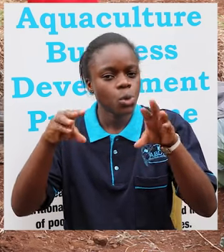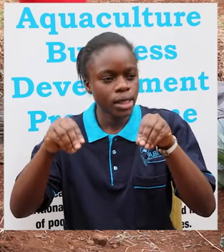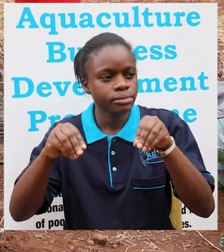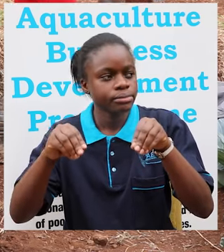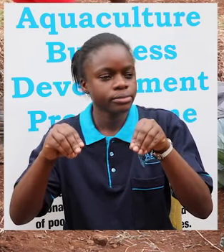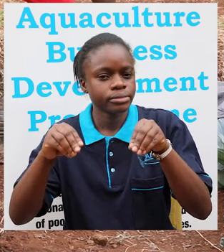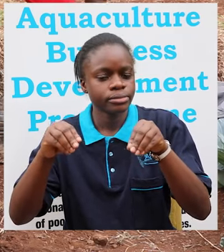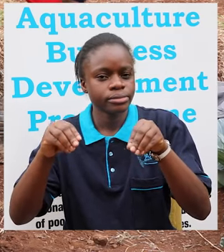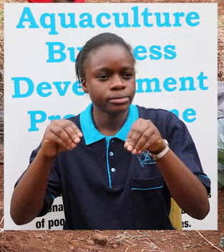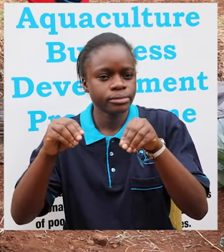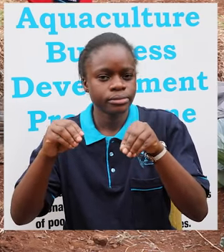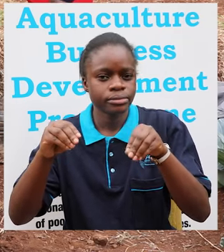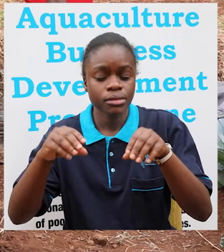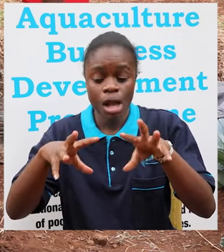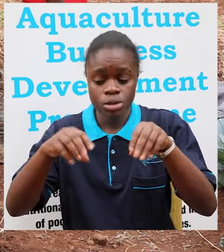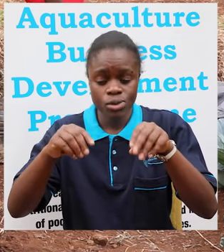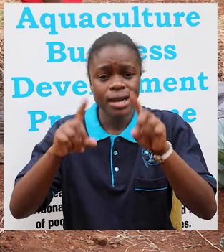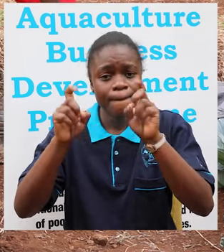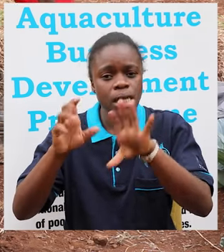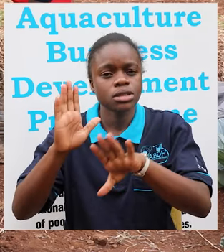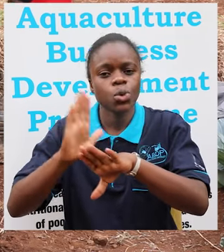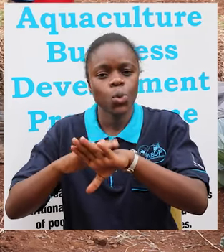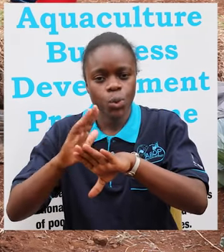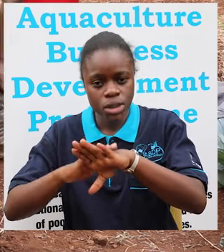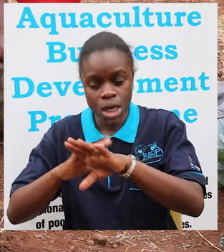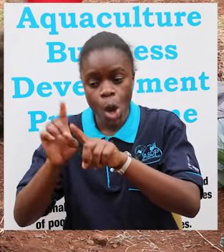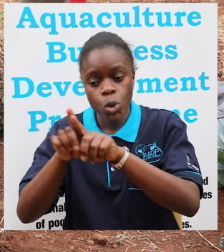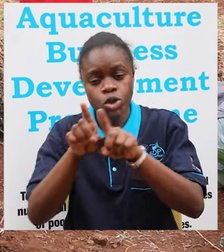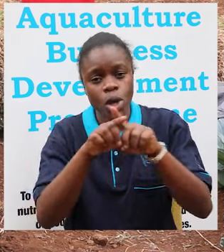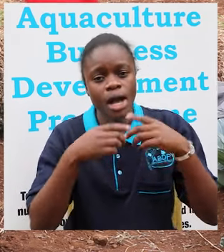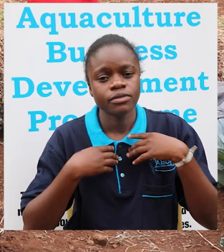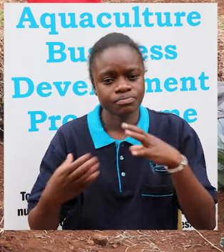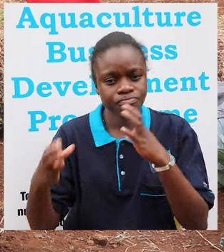soil that is well, good soil. You require manure,